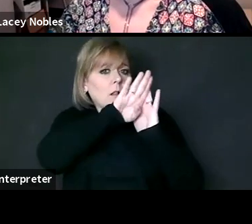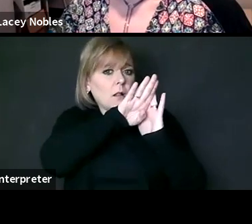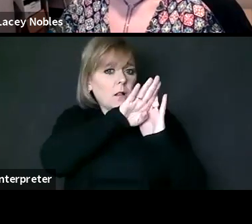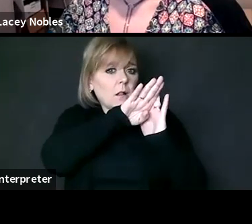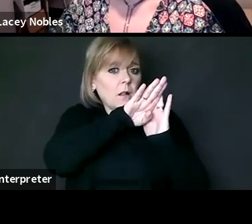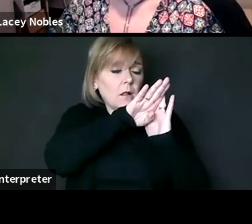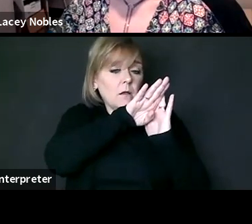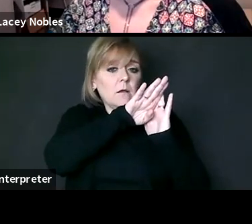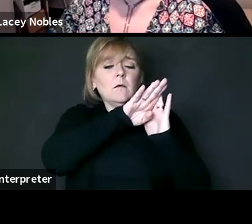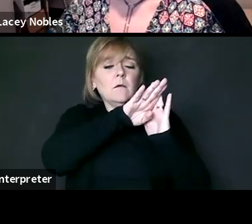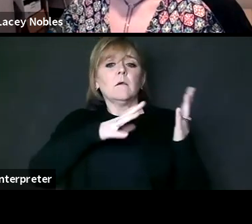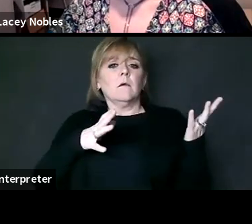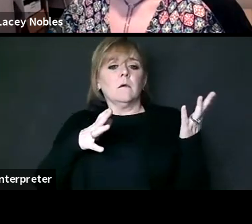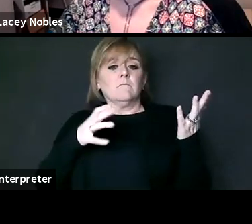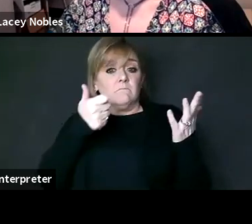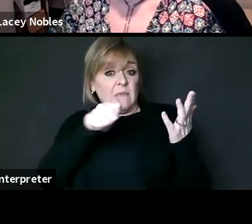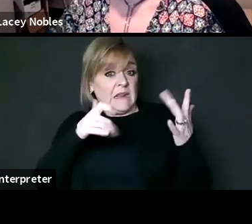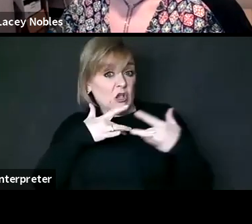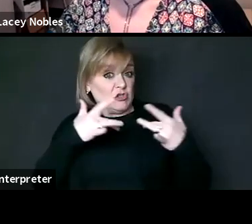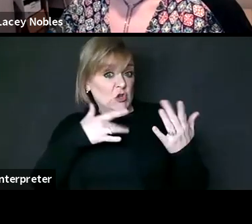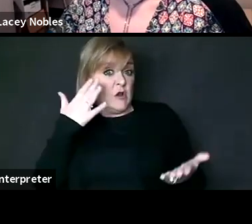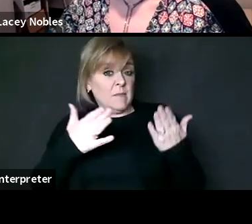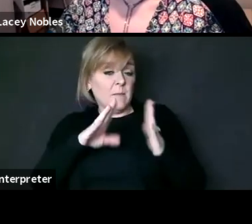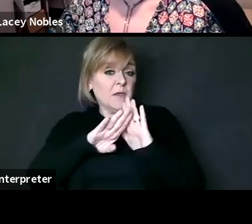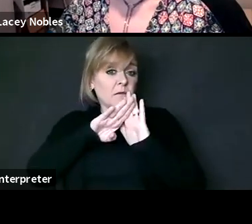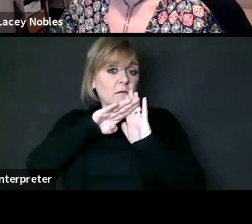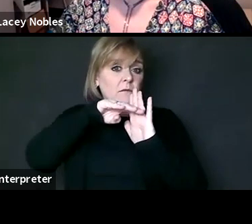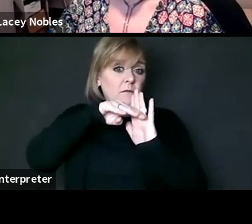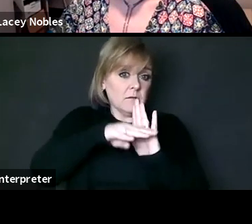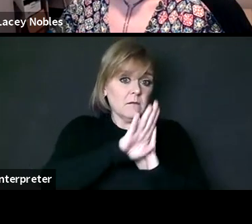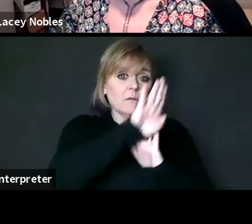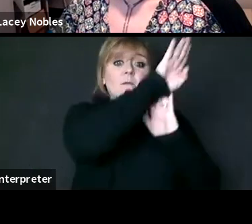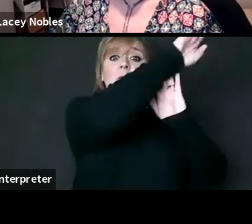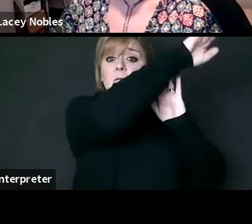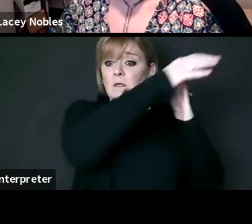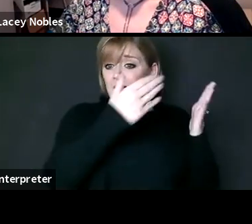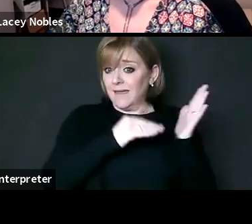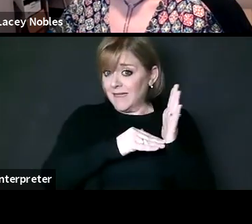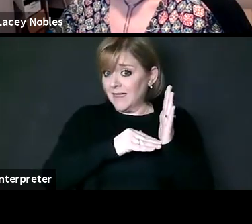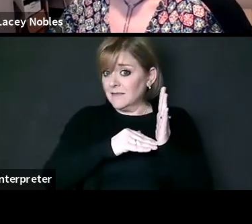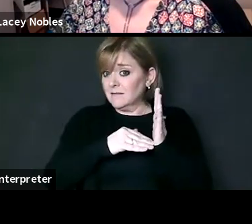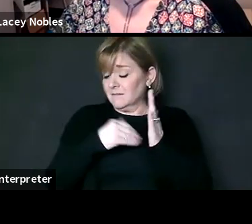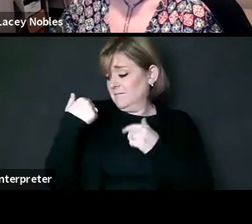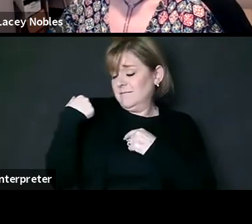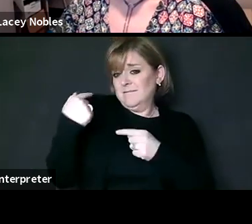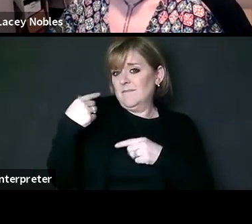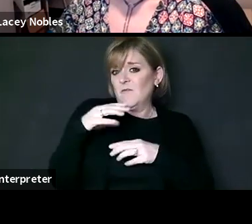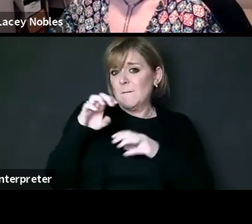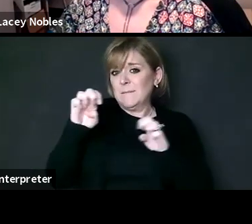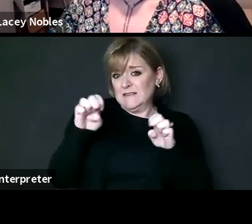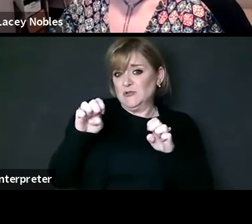concern about a resurgence in cases from the Easter weekend.